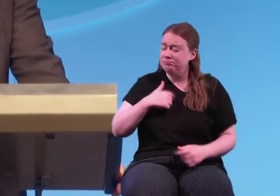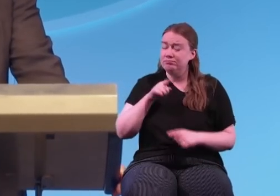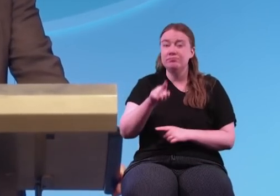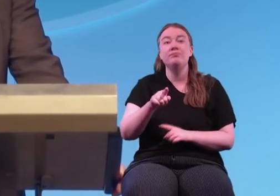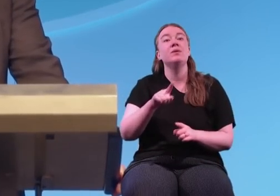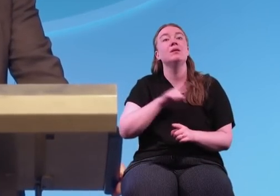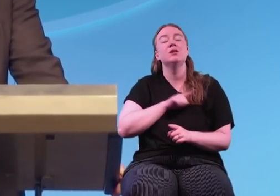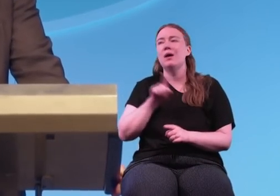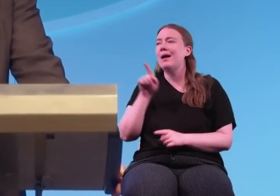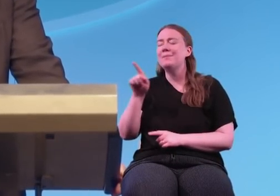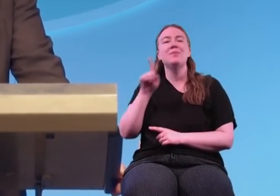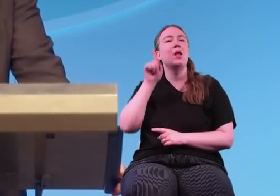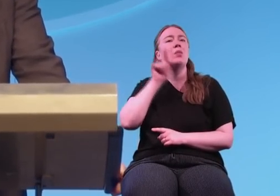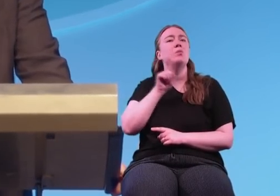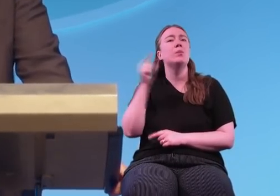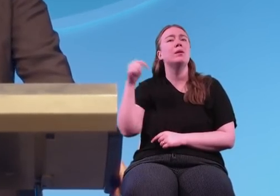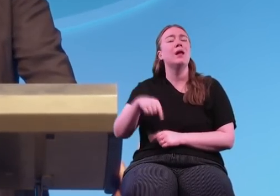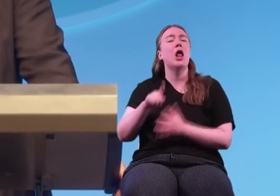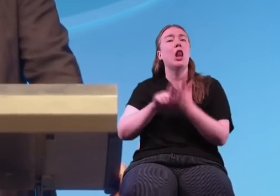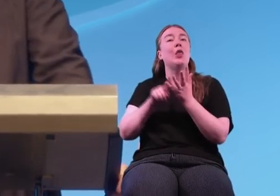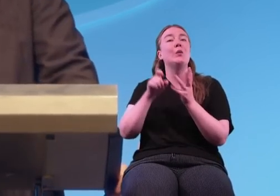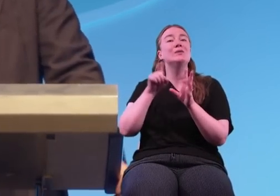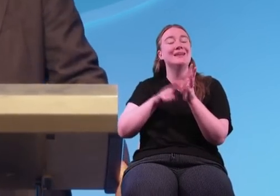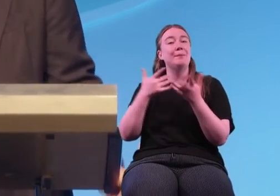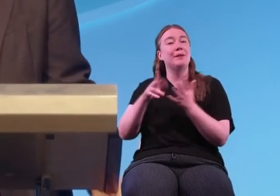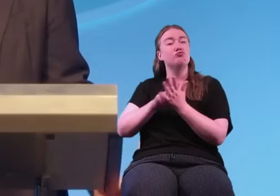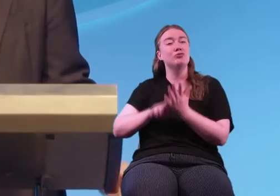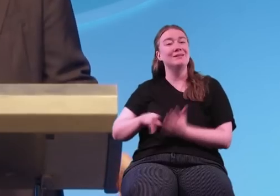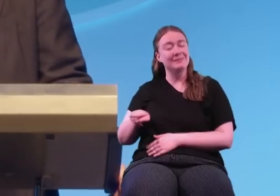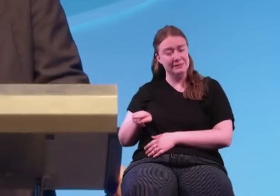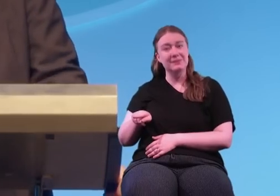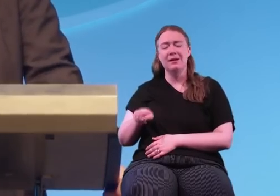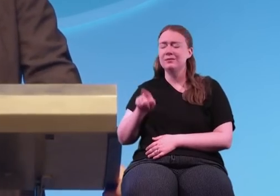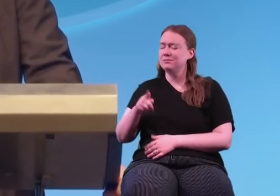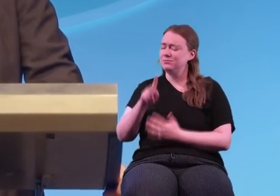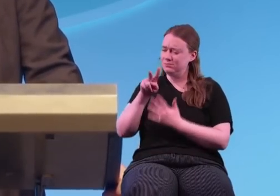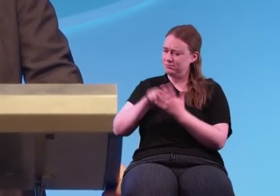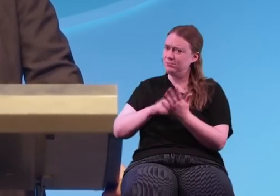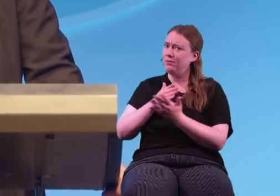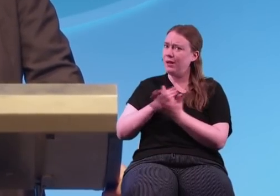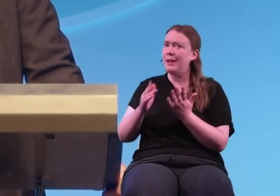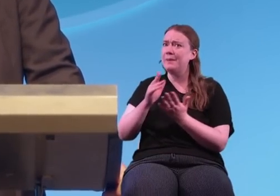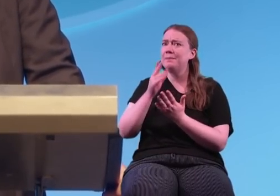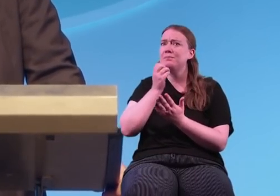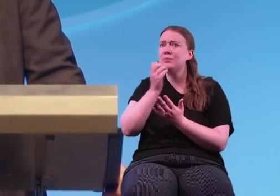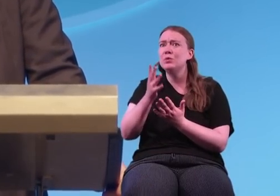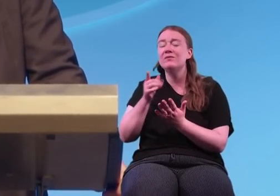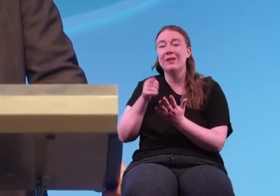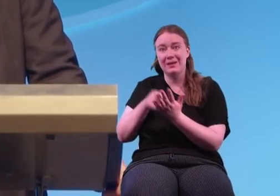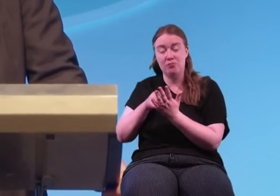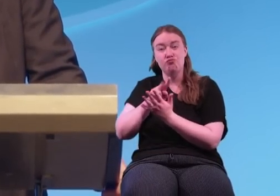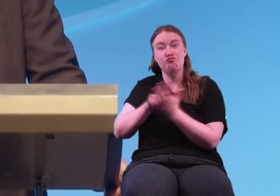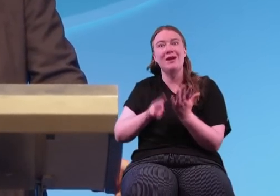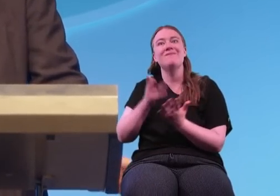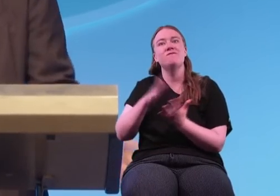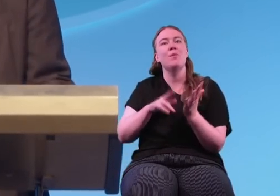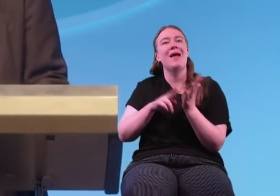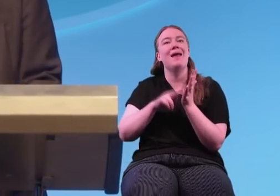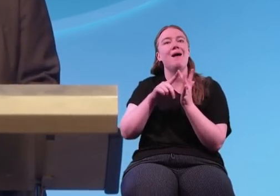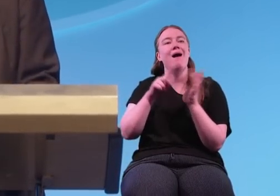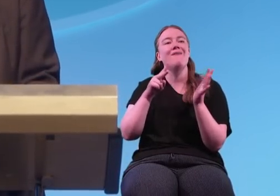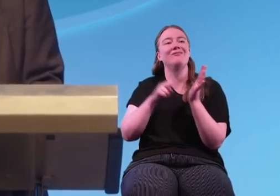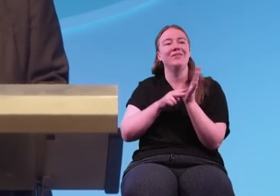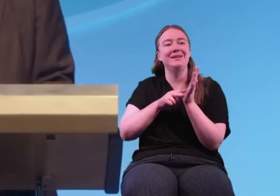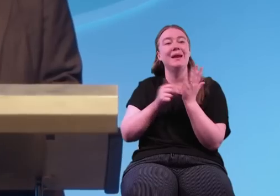Lucy was reading? Yep. Lucy read so beautifully, but she read, I think, probably from the NIV. And